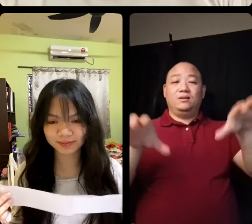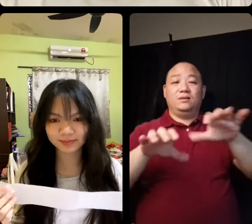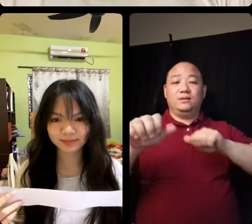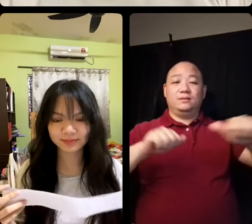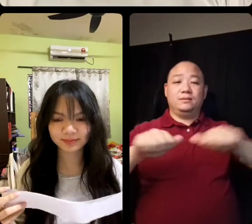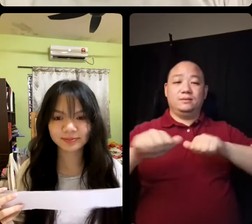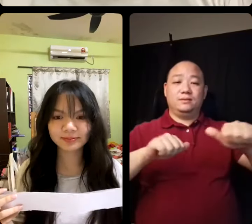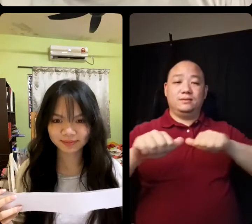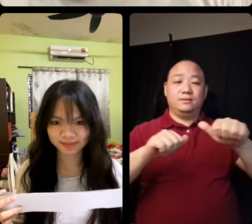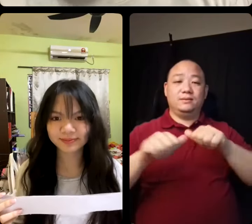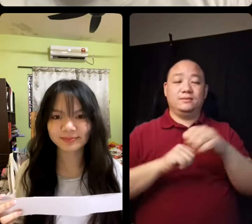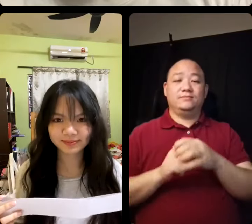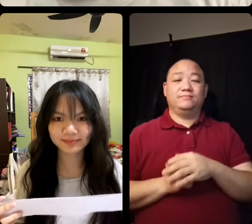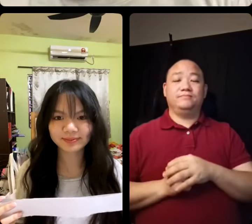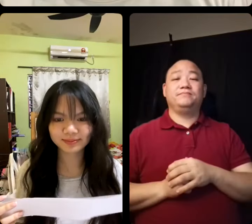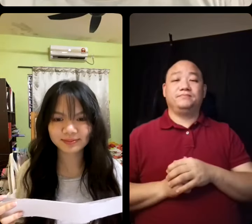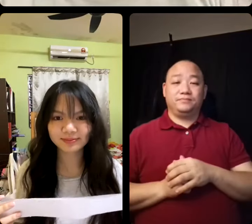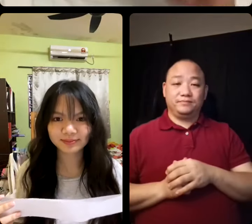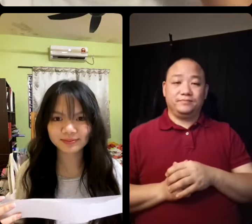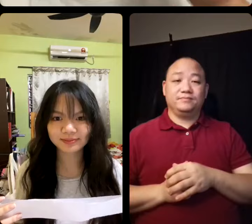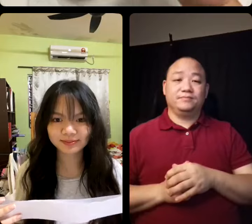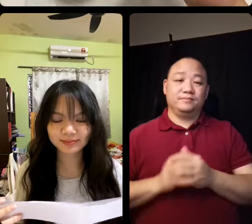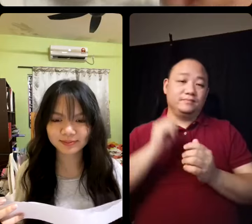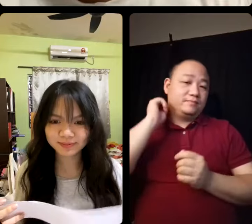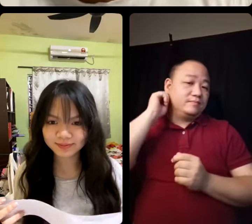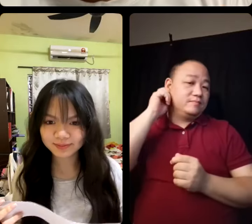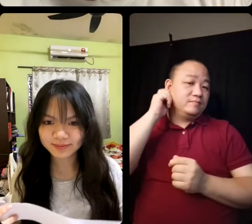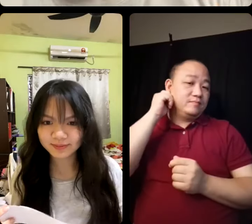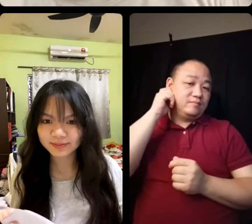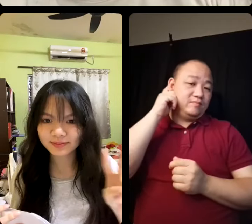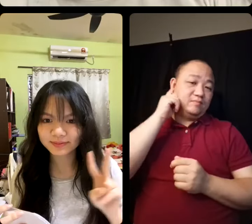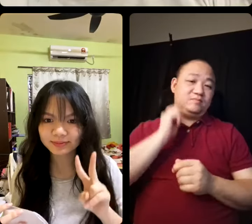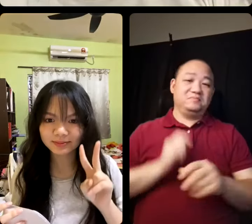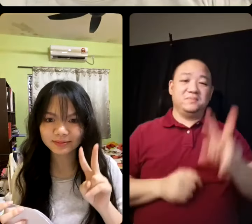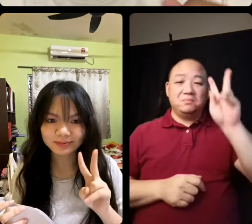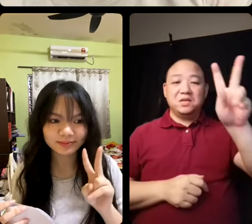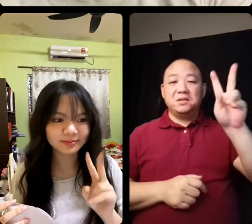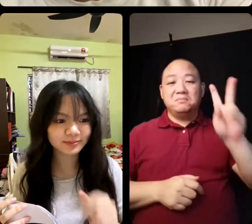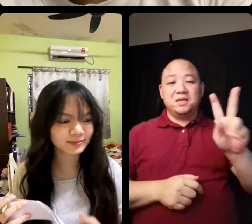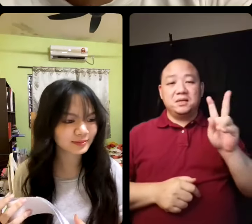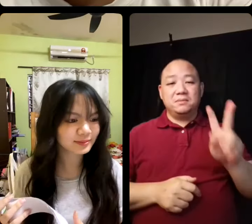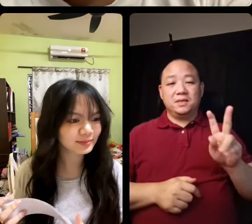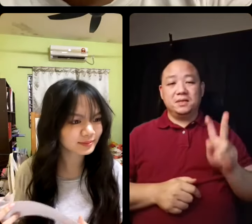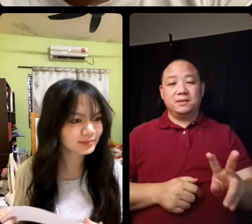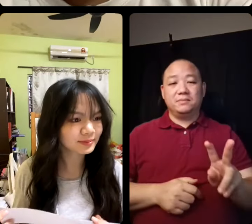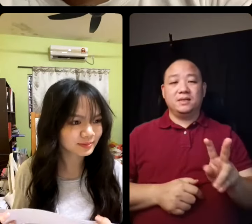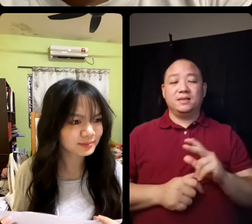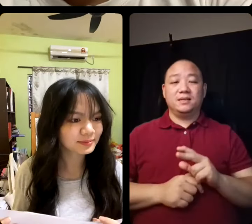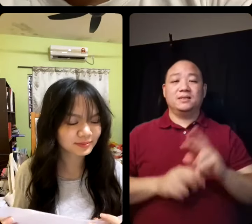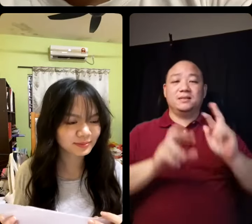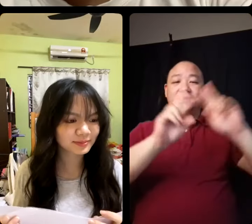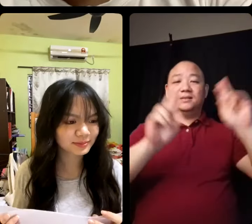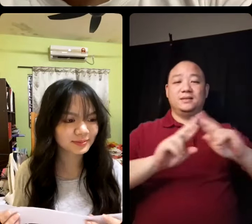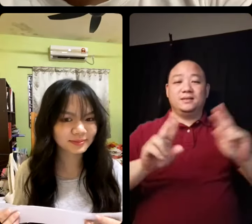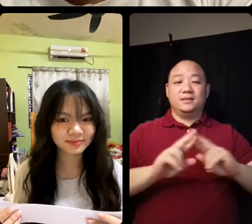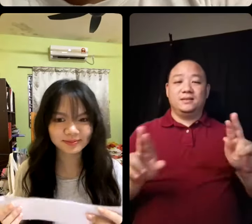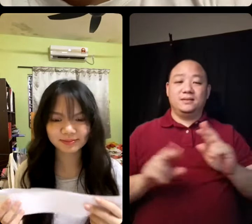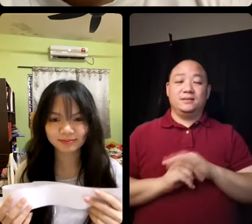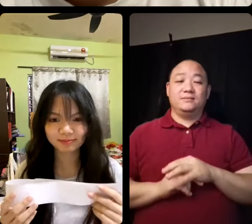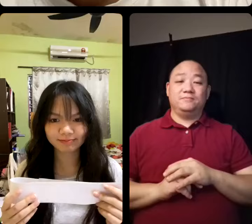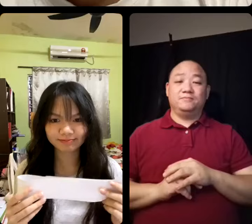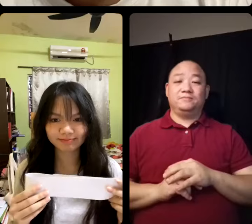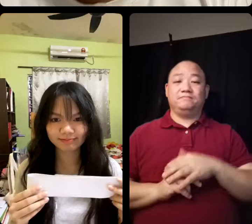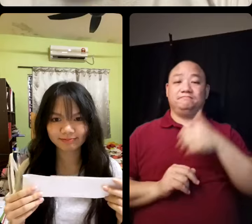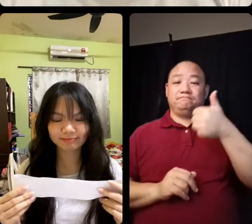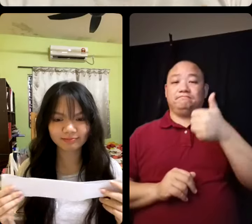together, alright? So nice, I see Jella gave me peace, Gayatri also ready, Emilia also ready, alright, great,